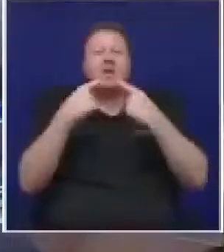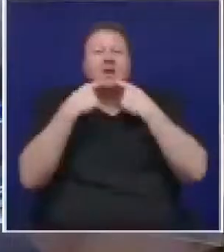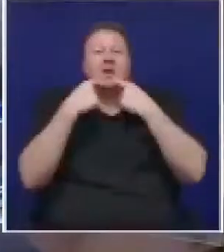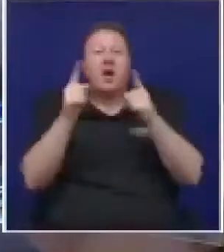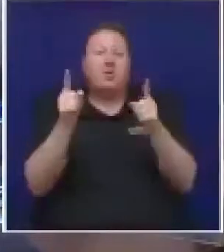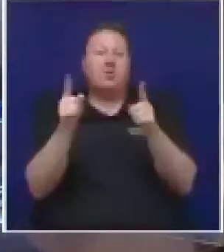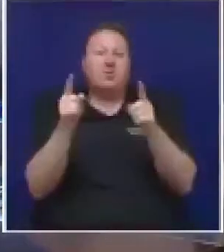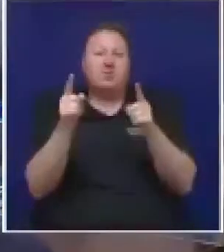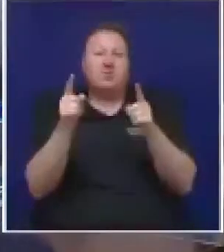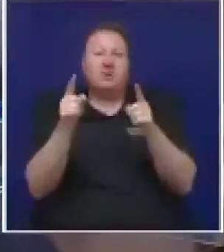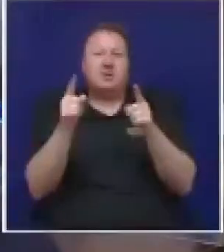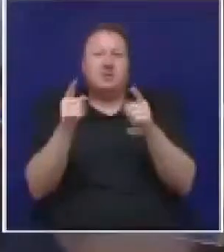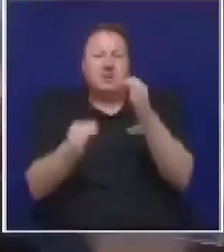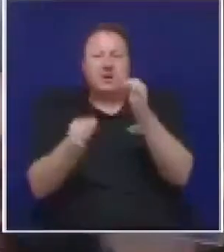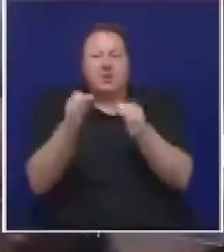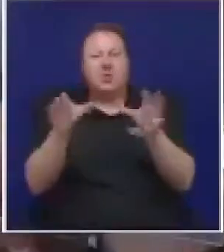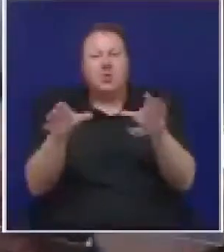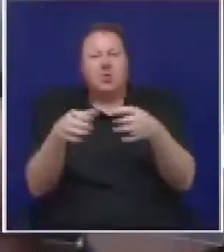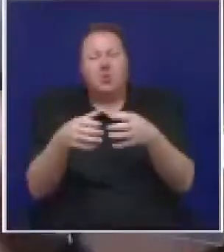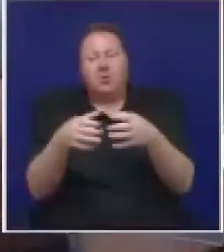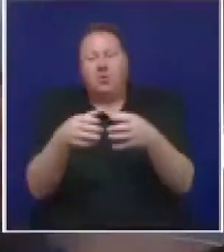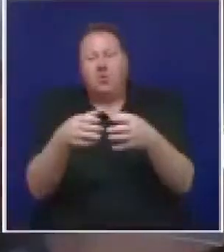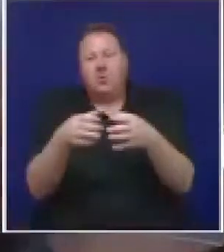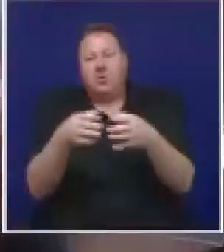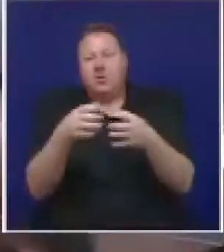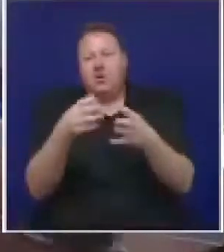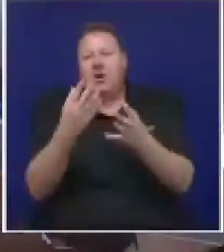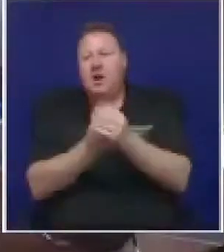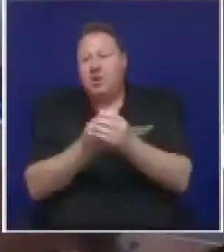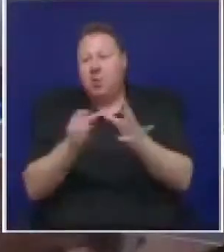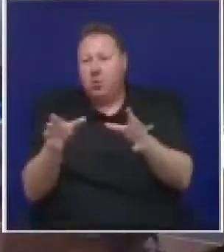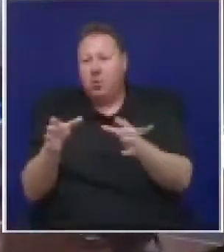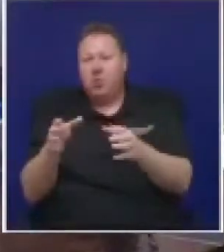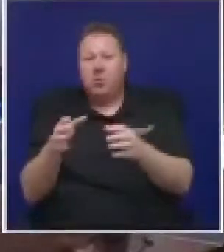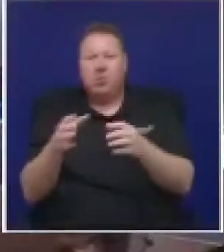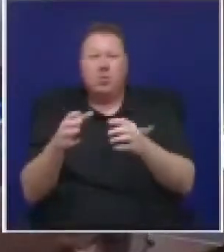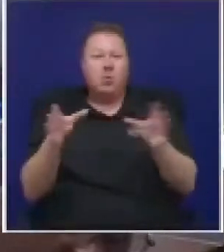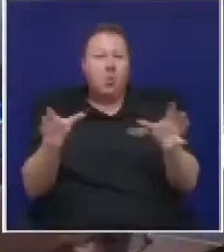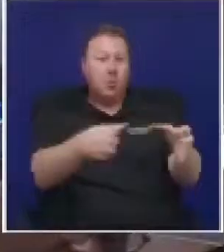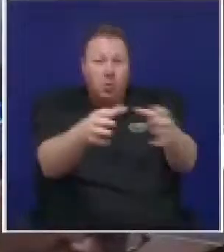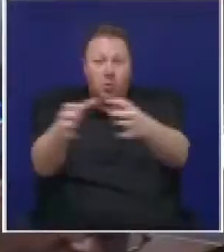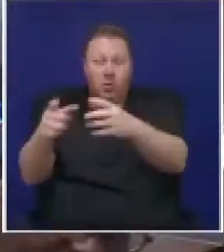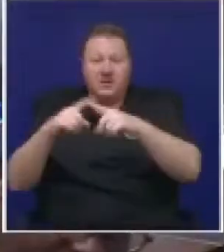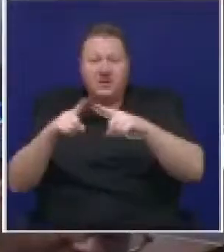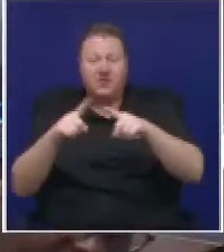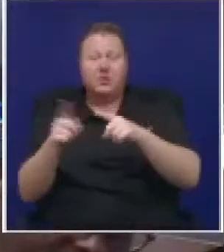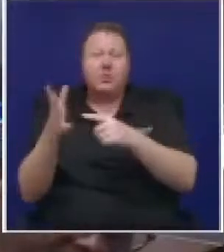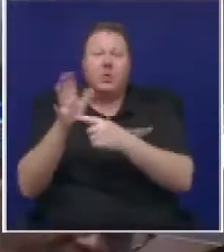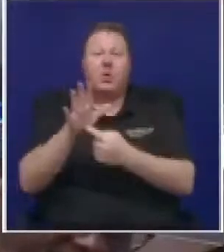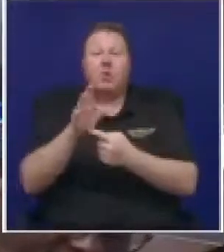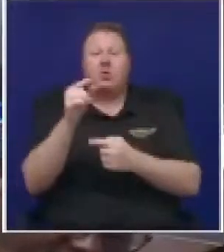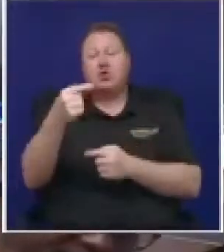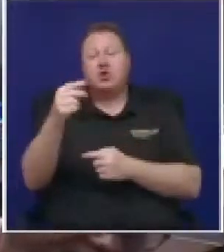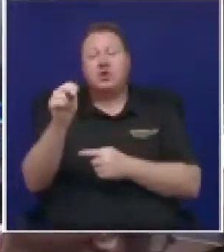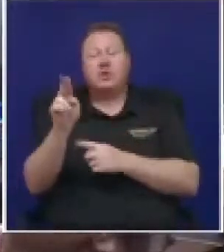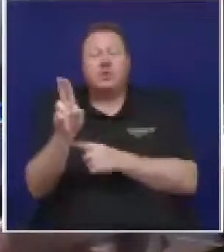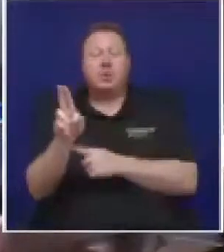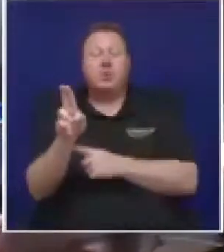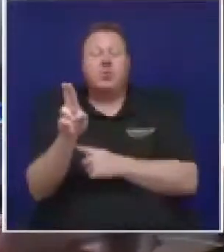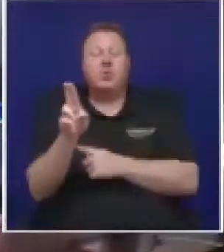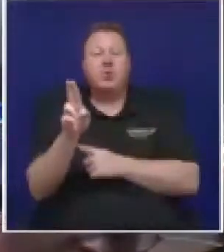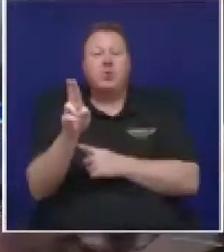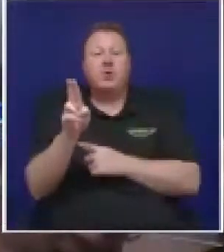and statement of political parties and/or organizations represented within the Government of National Unity on key economic